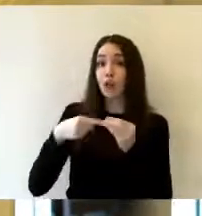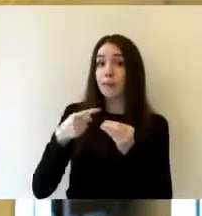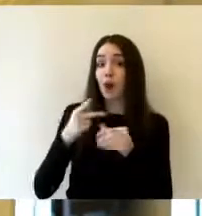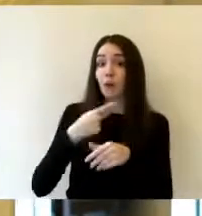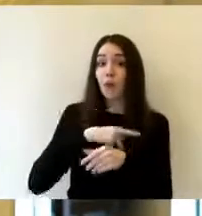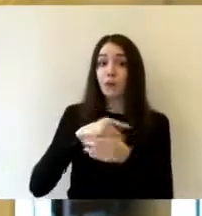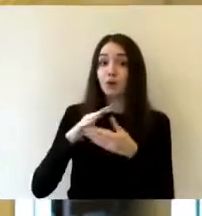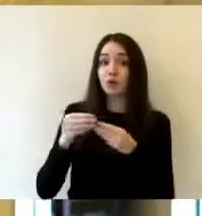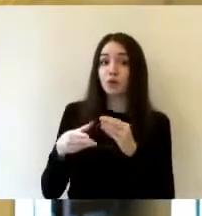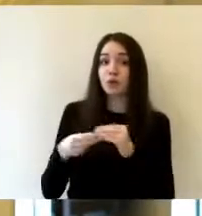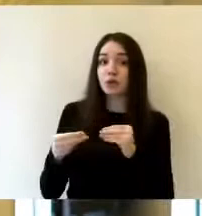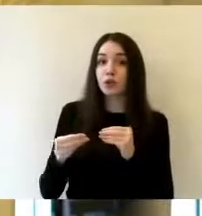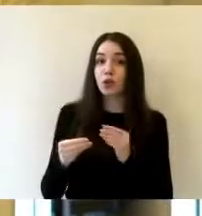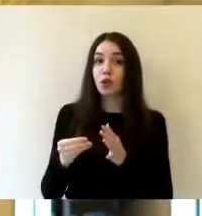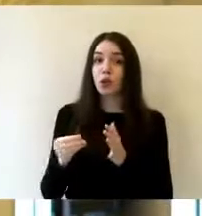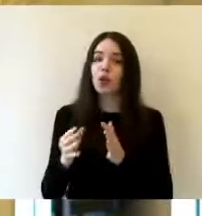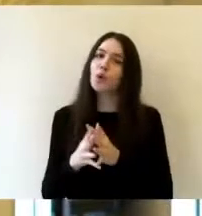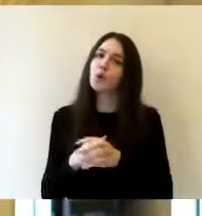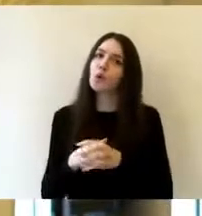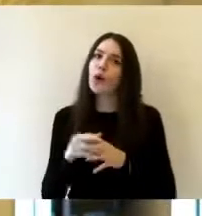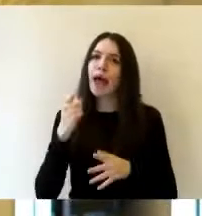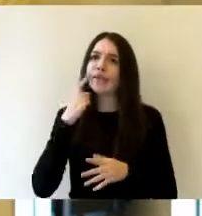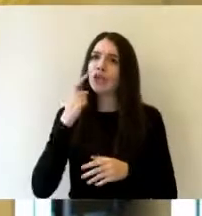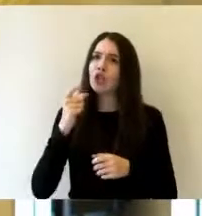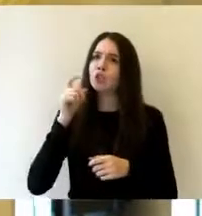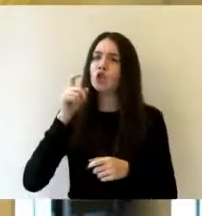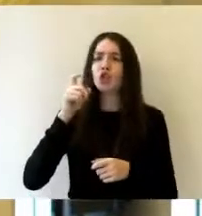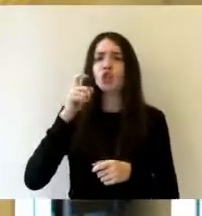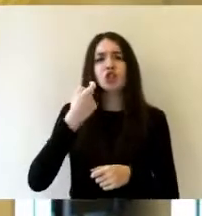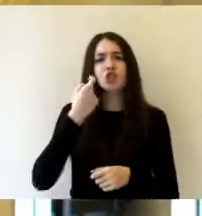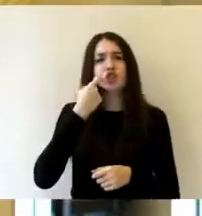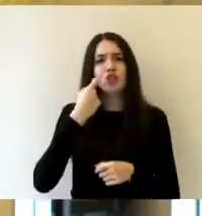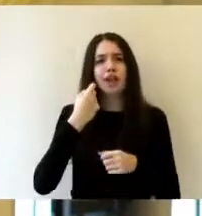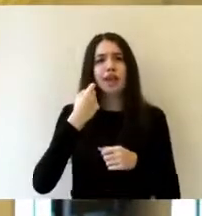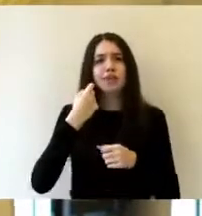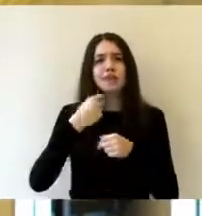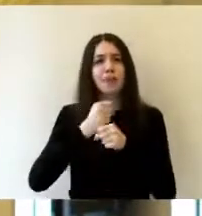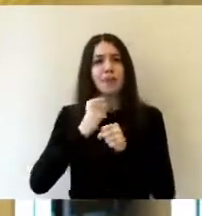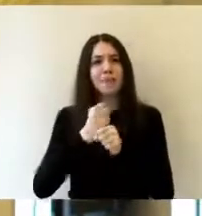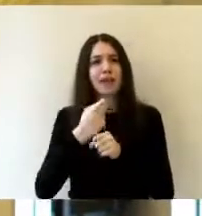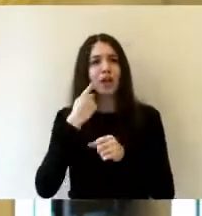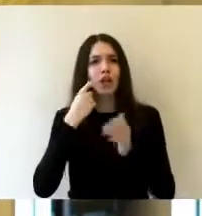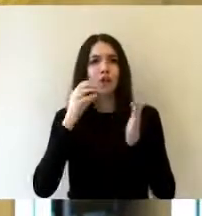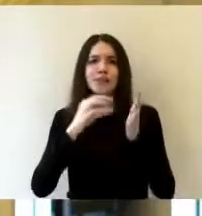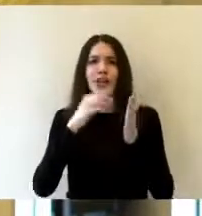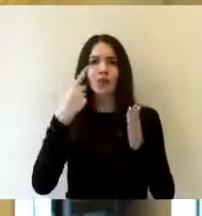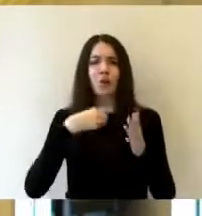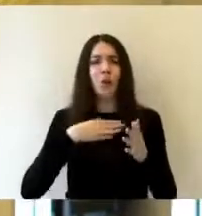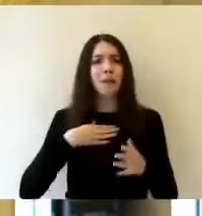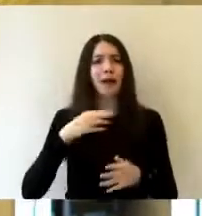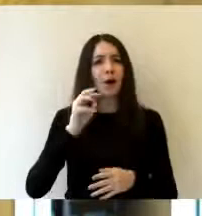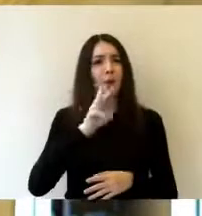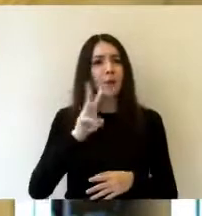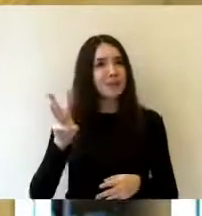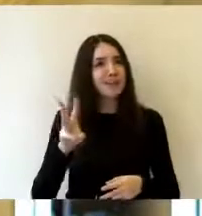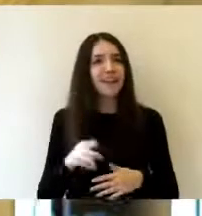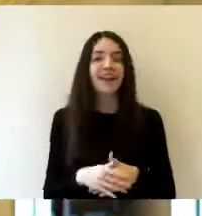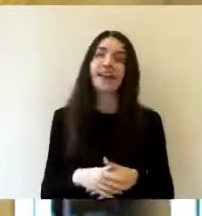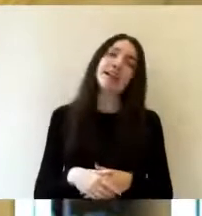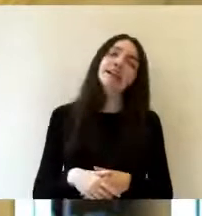I think you may have just made a new section on my website. It's good. I didn't think about that. No, I mean, not really. I